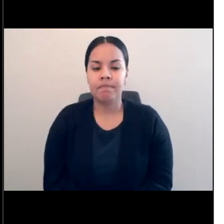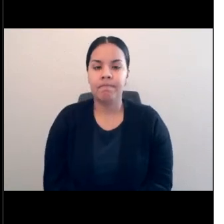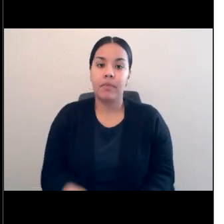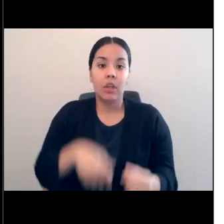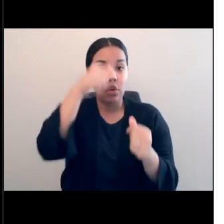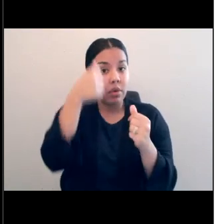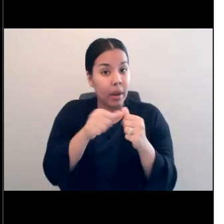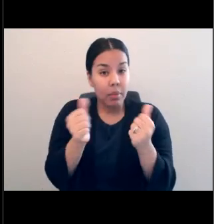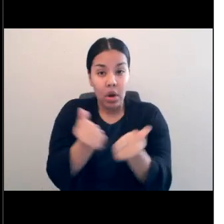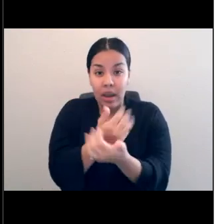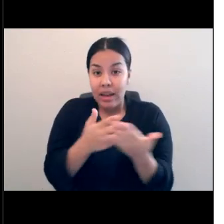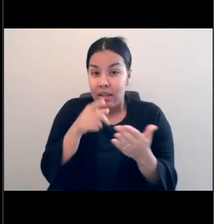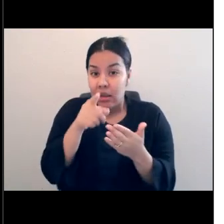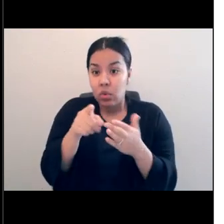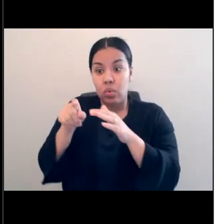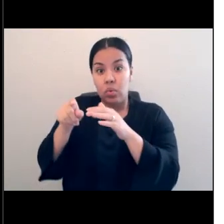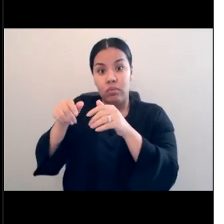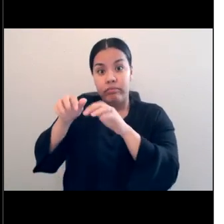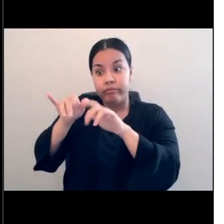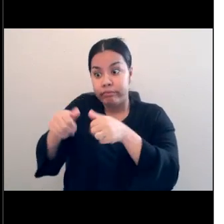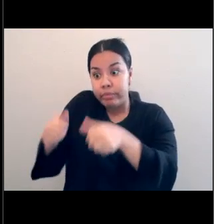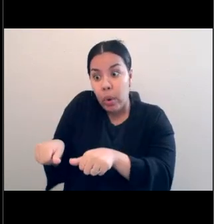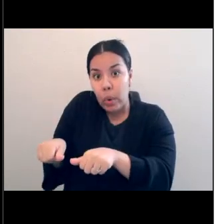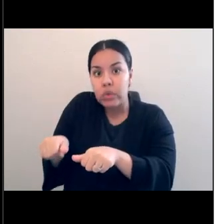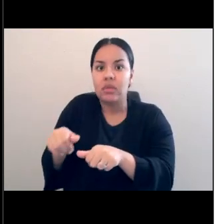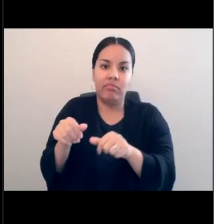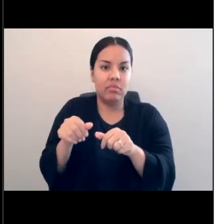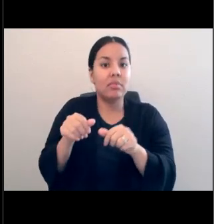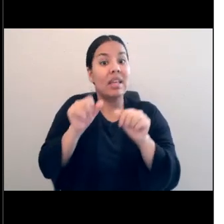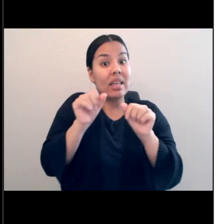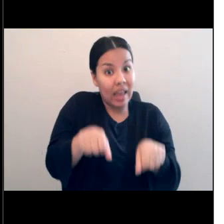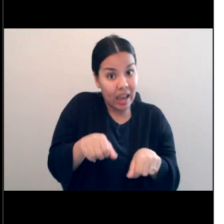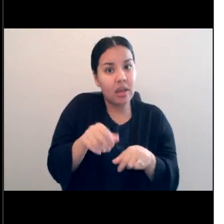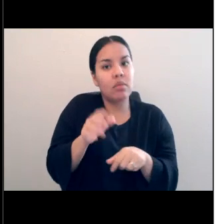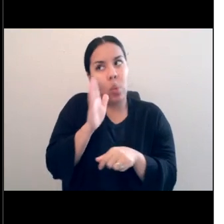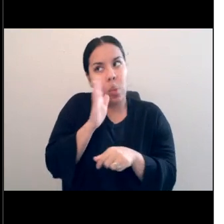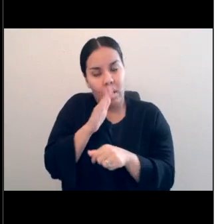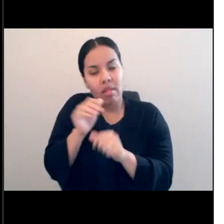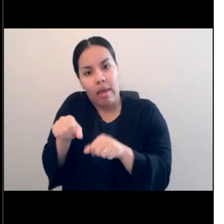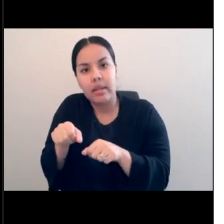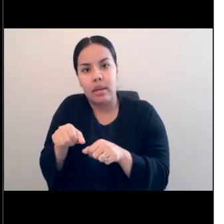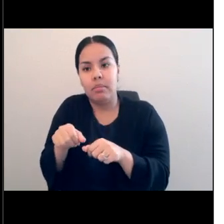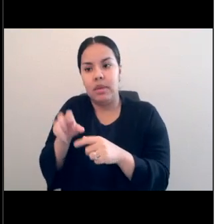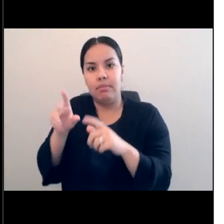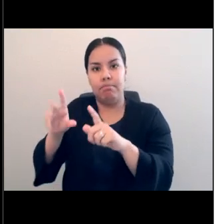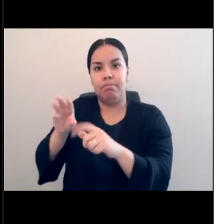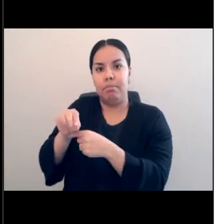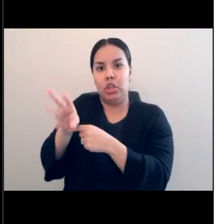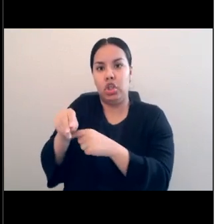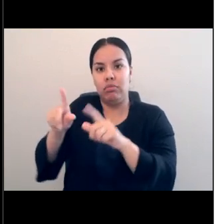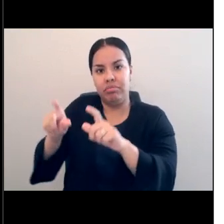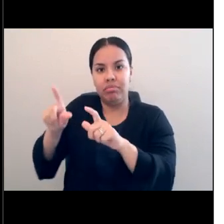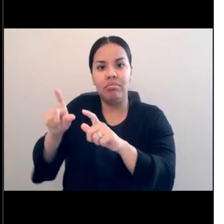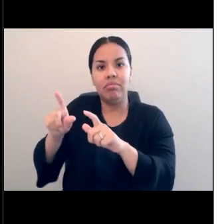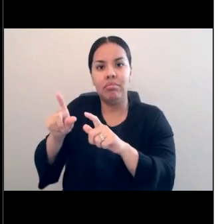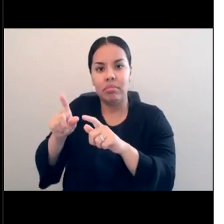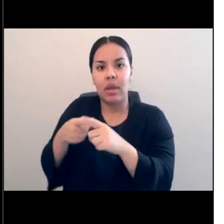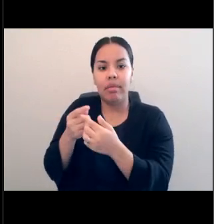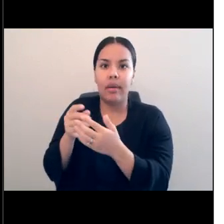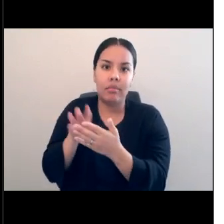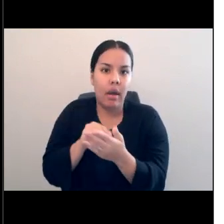write can and probably will be screenshotted. I posted something once on Facebook, and yes,